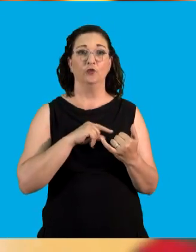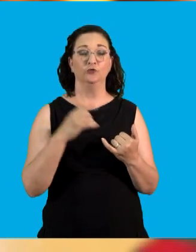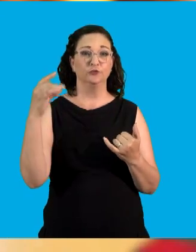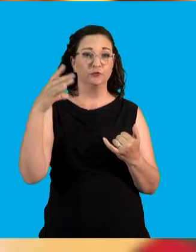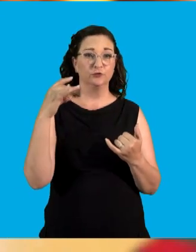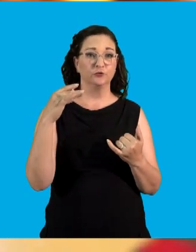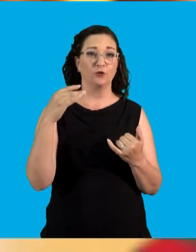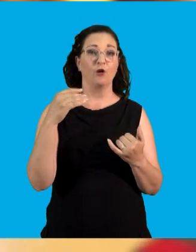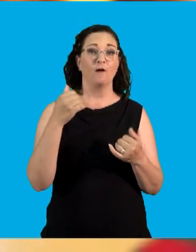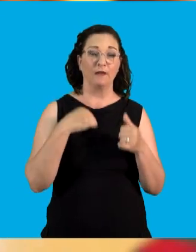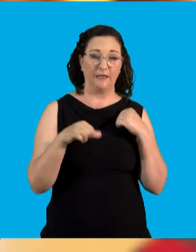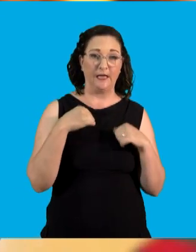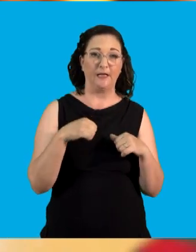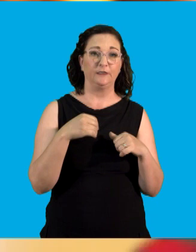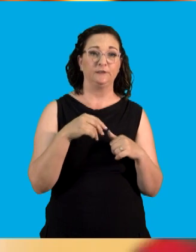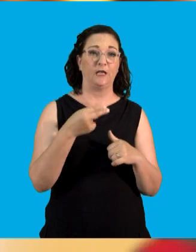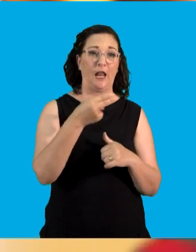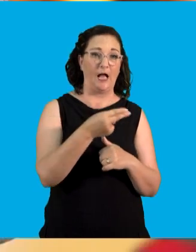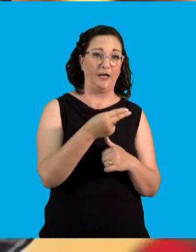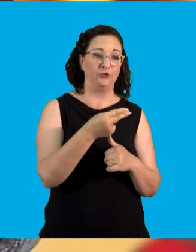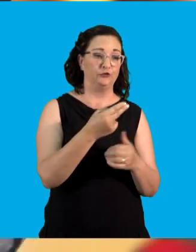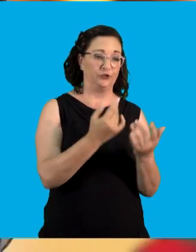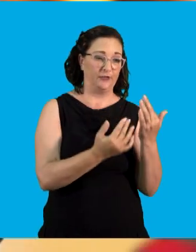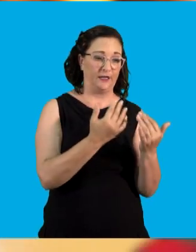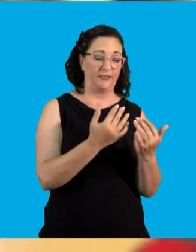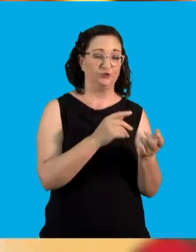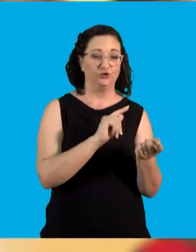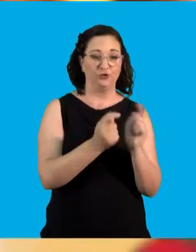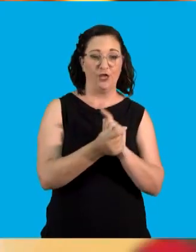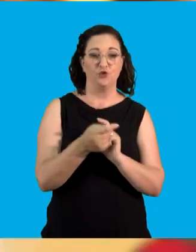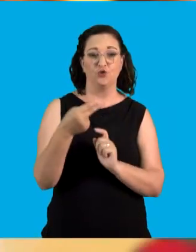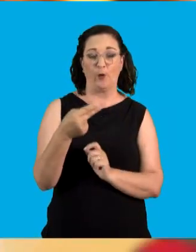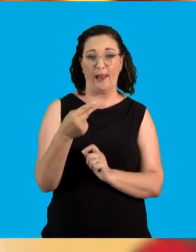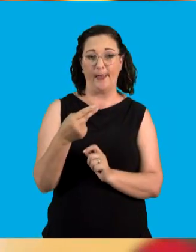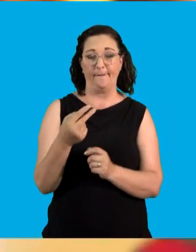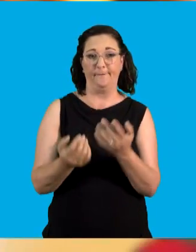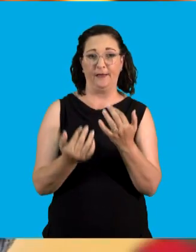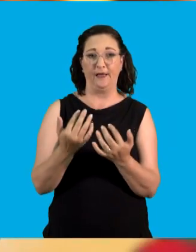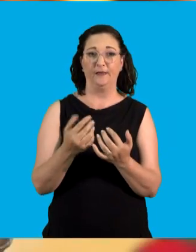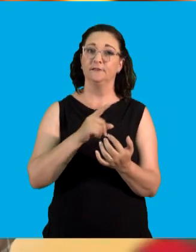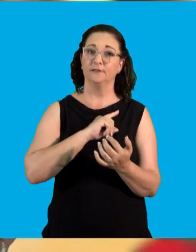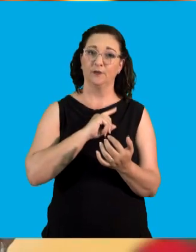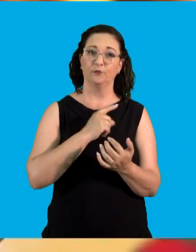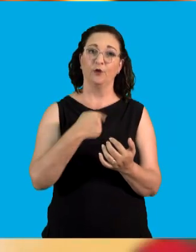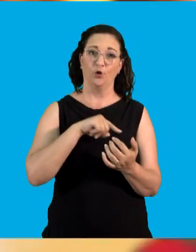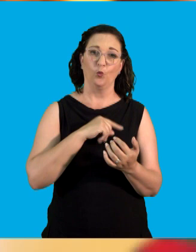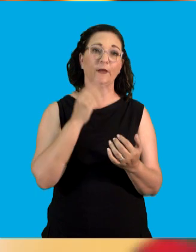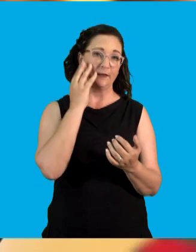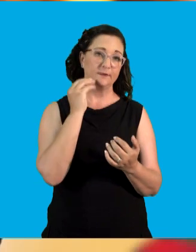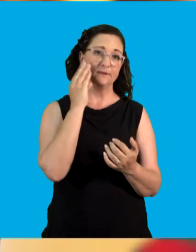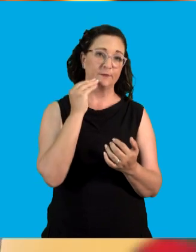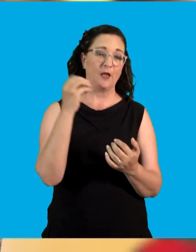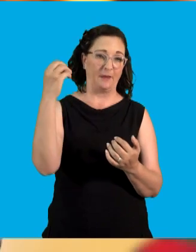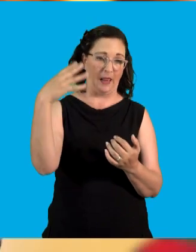still undergoing the nuclear fusion reaction where hydrogen gas is converted to helium gas, and that is why we are experiencing